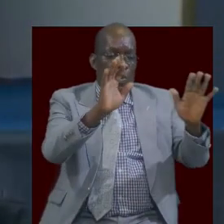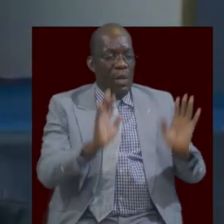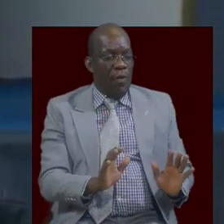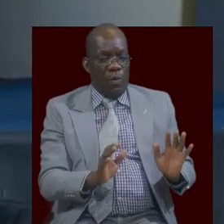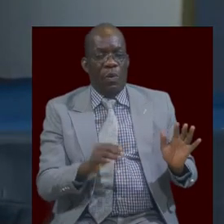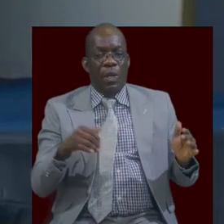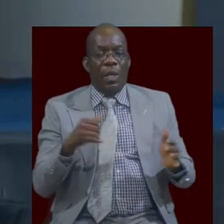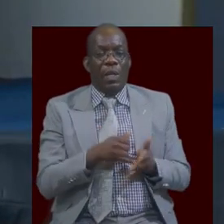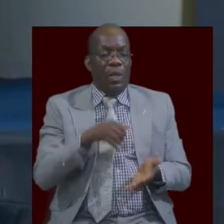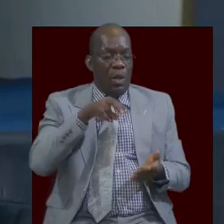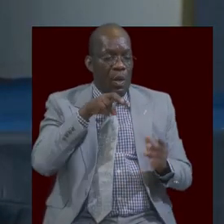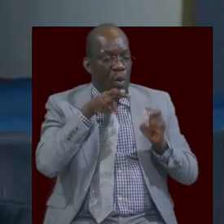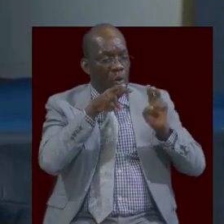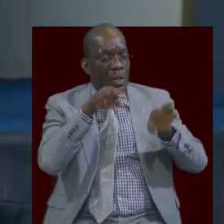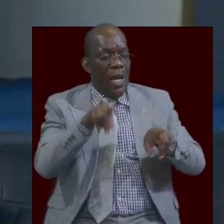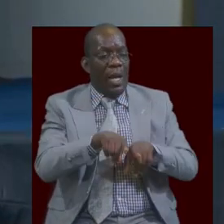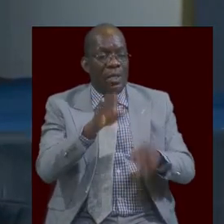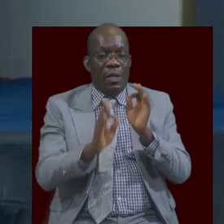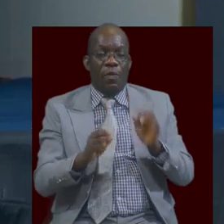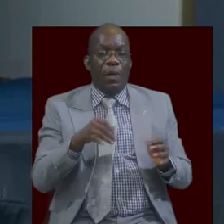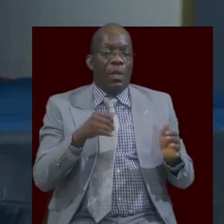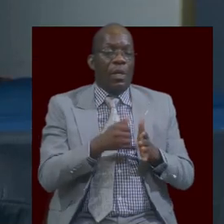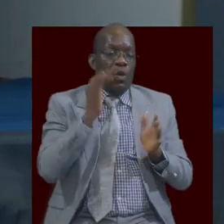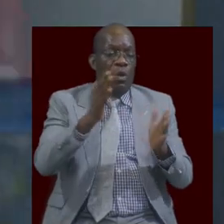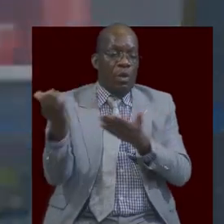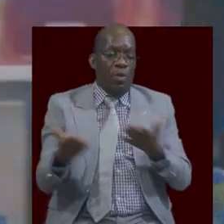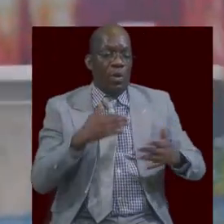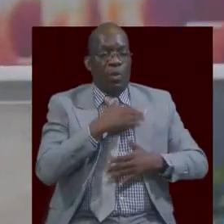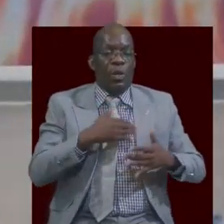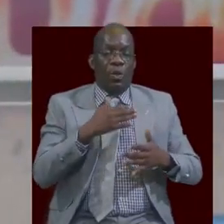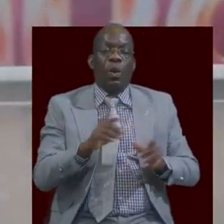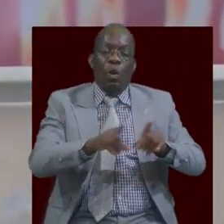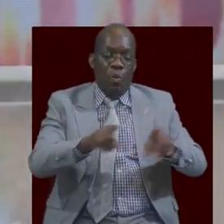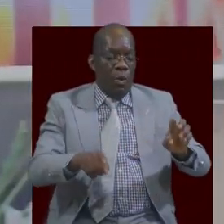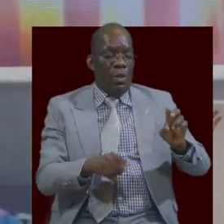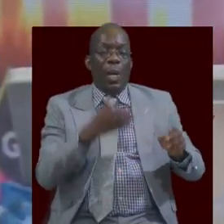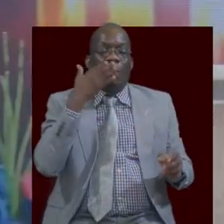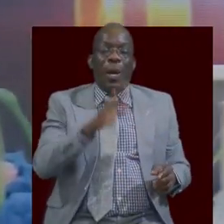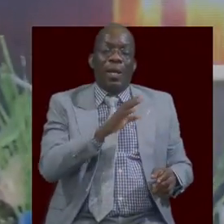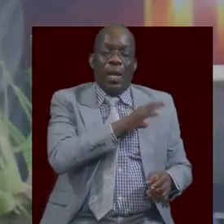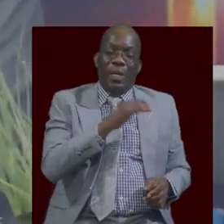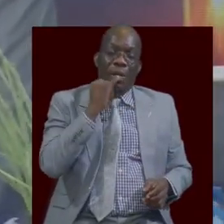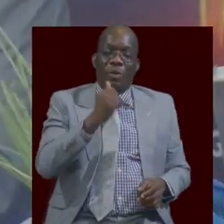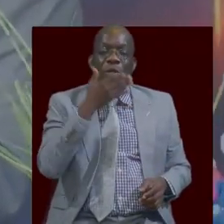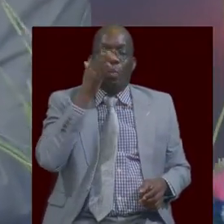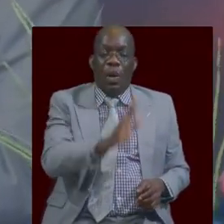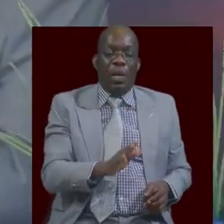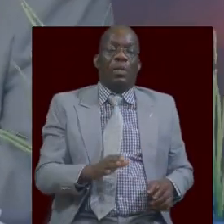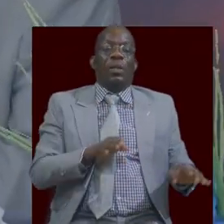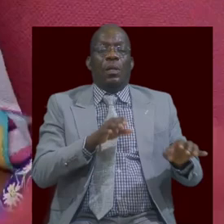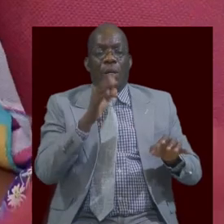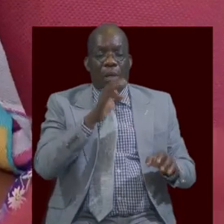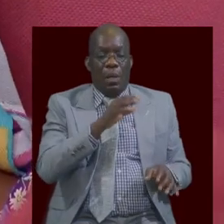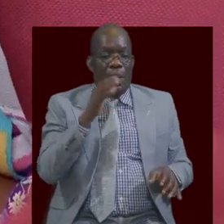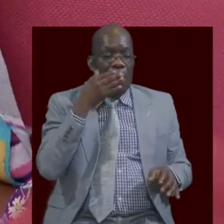give pleasure. But vice is vice. And that vice will lead you to a place you are not thinking of